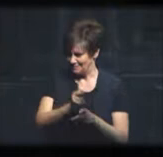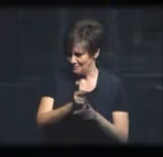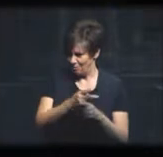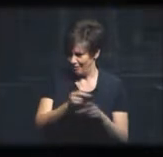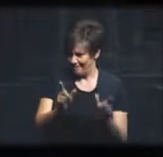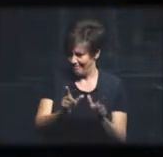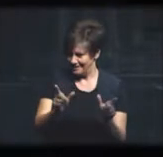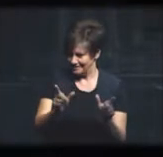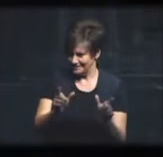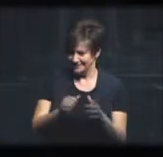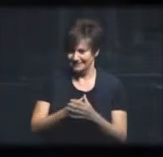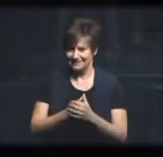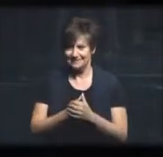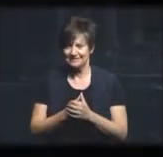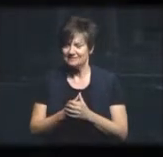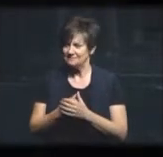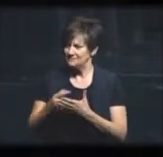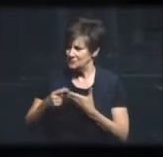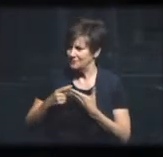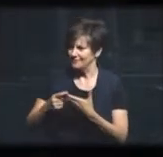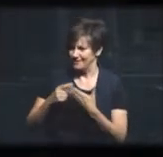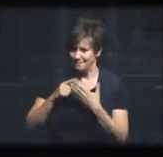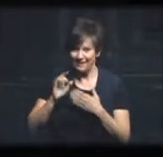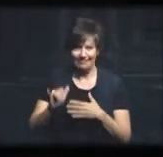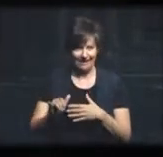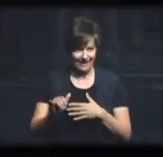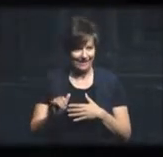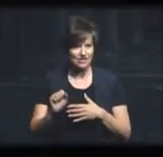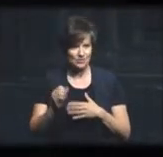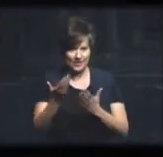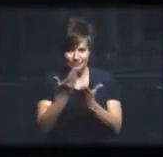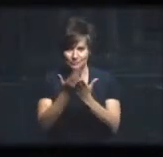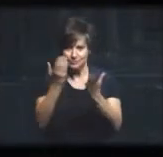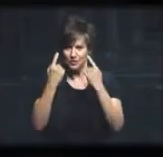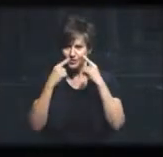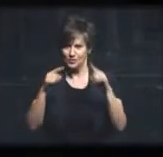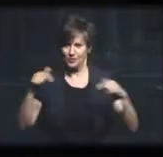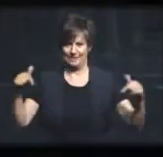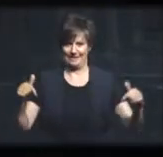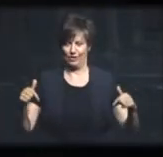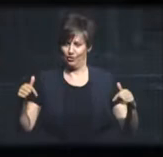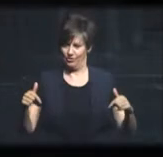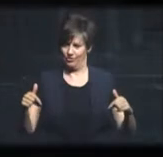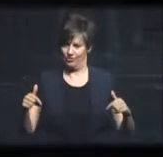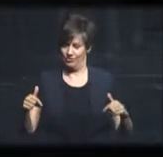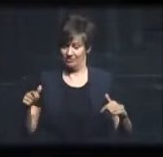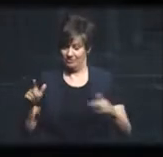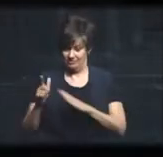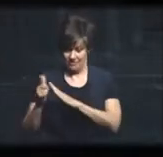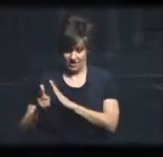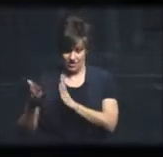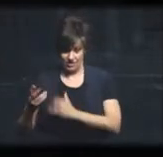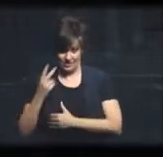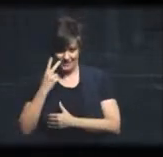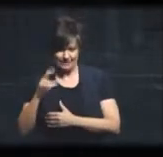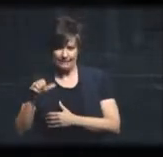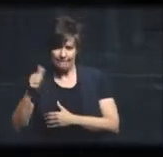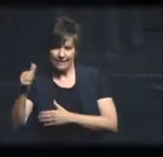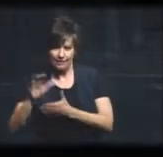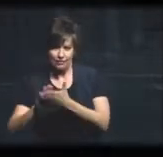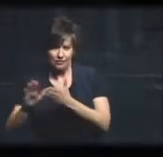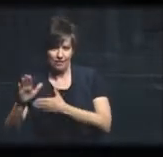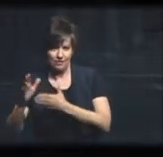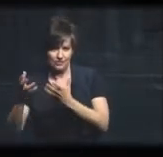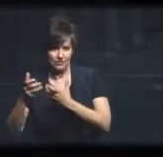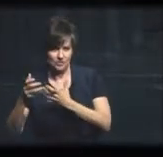And we're going down that path. So we have to prove it works in our hands. They want to see if any of the other colleges in Colorado